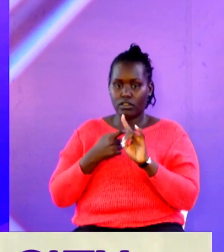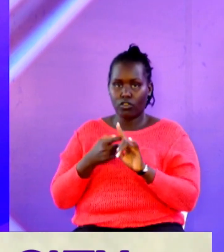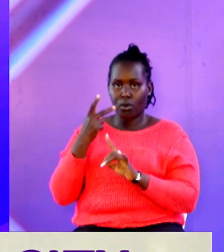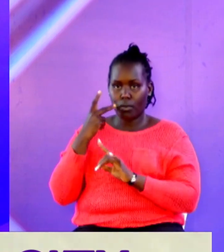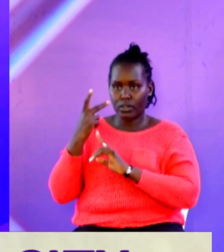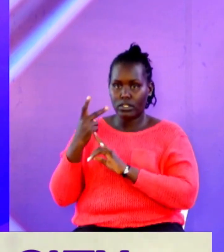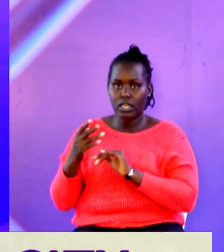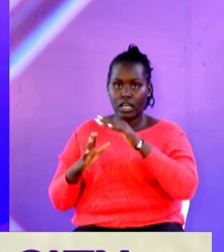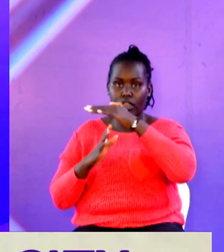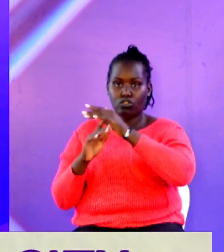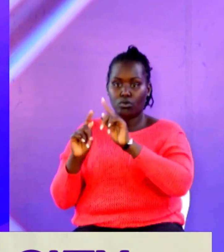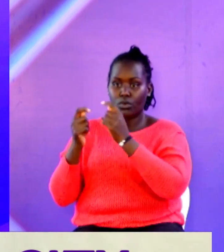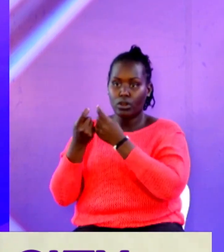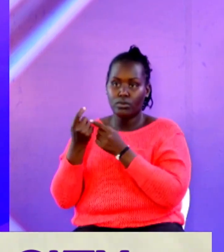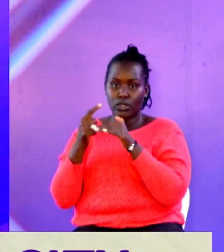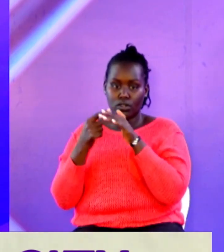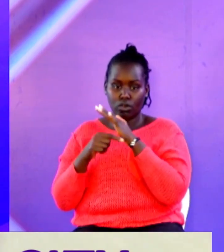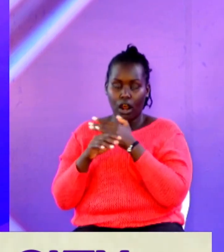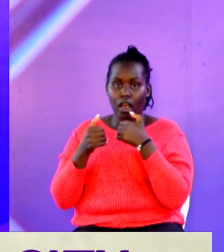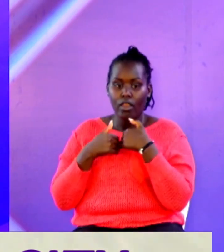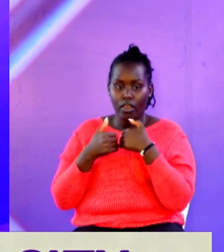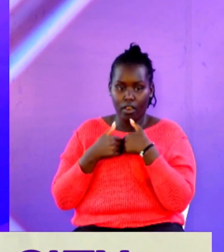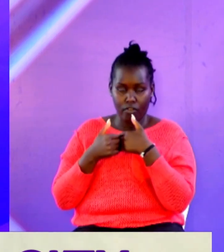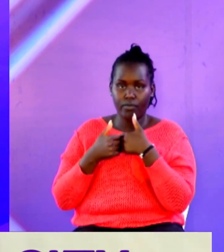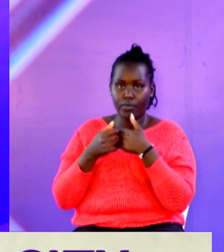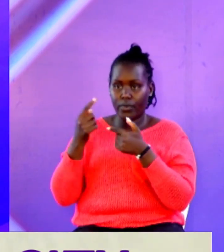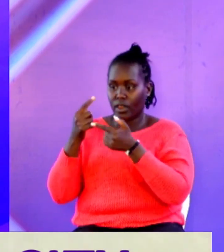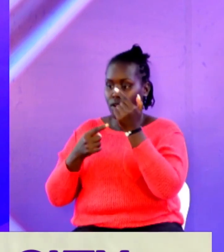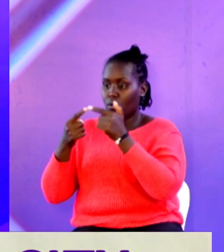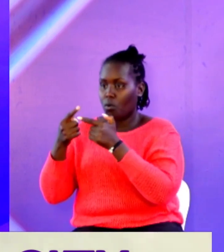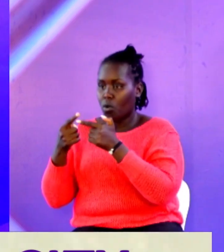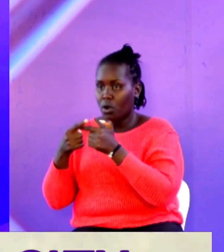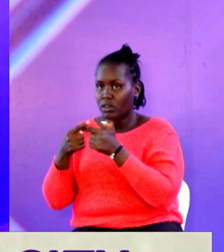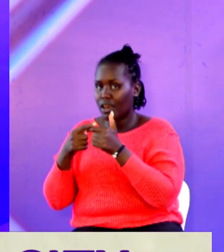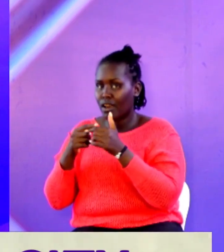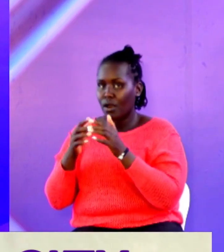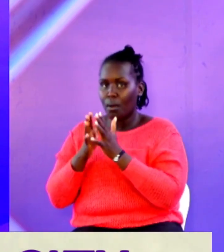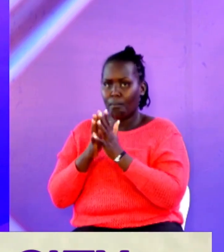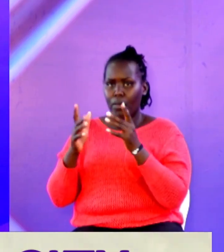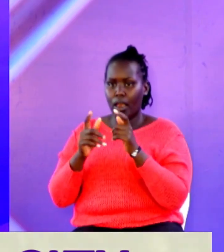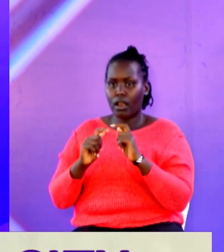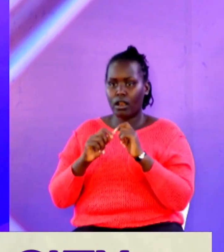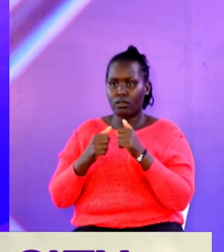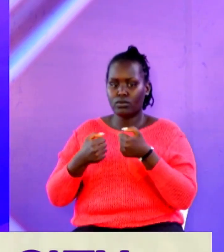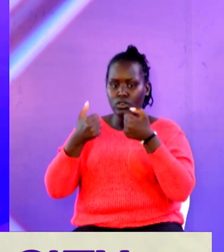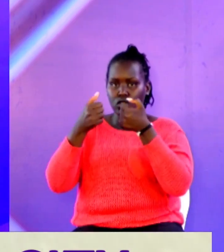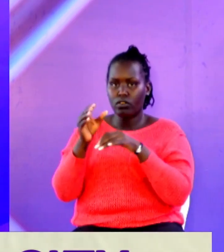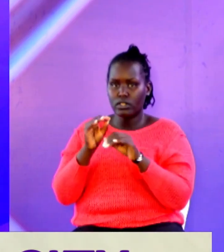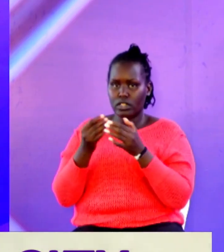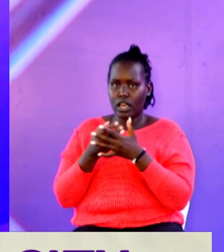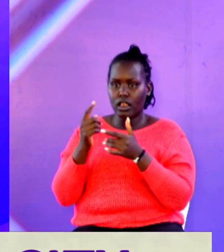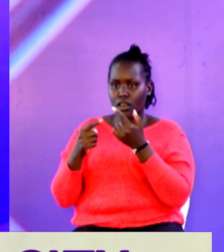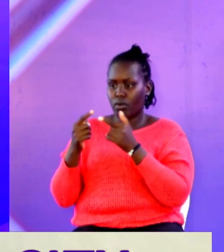the top team is that they have not won major trophies since they won it unbeaten